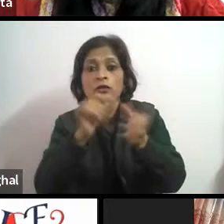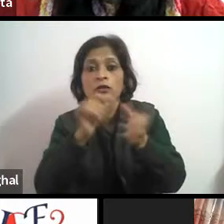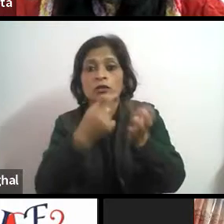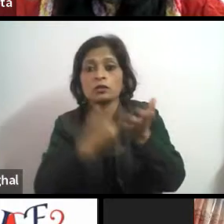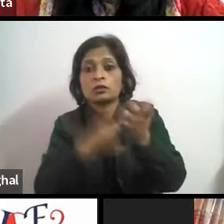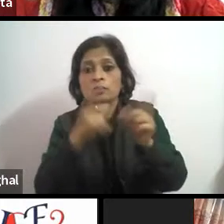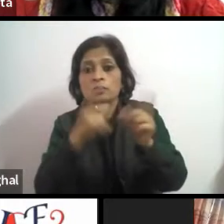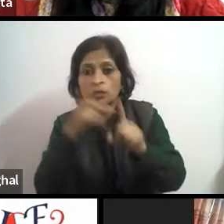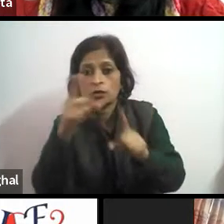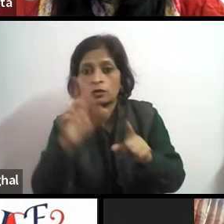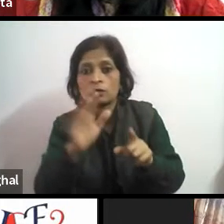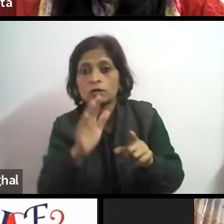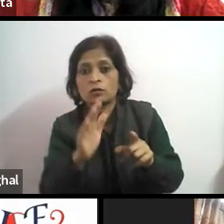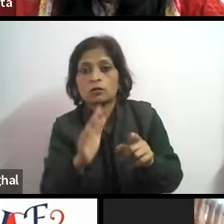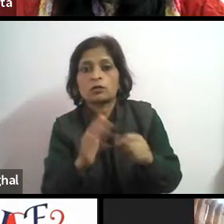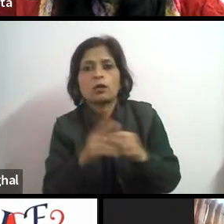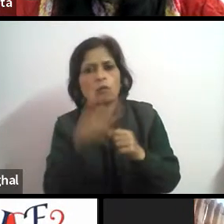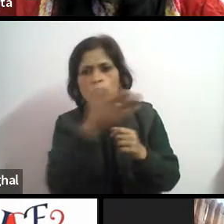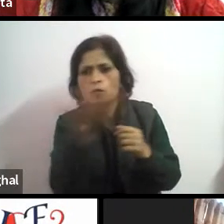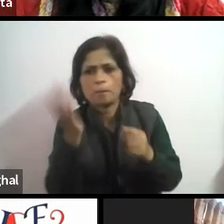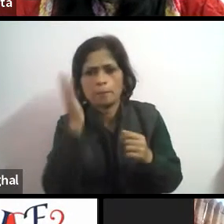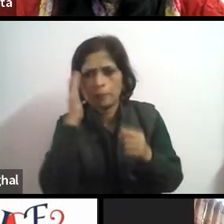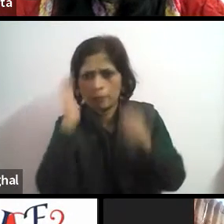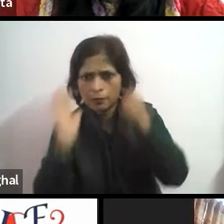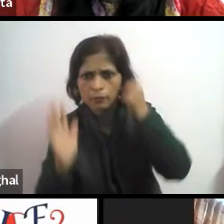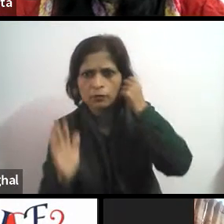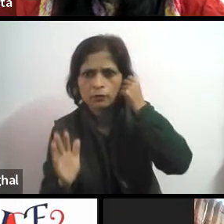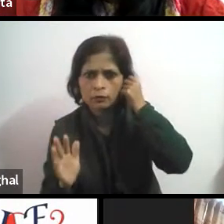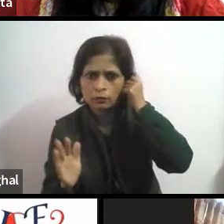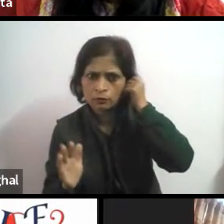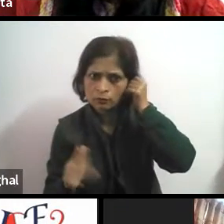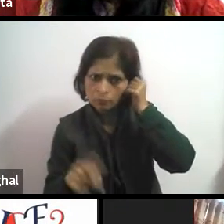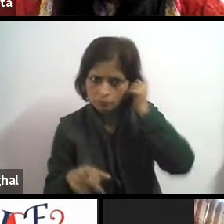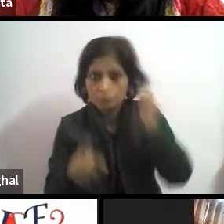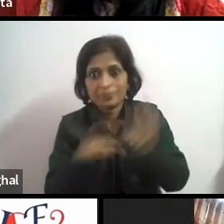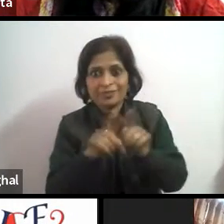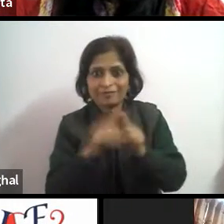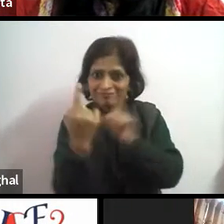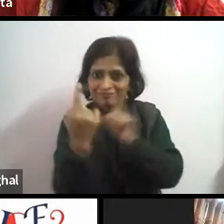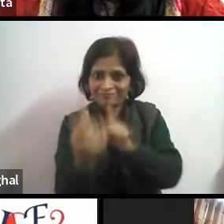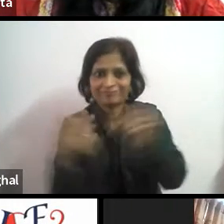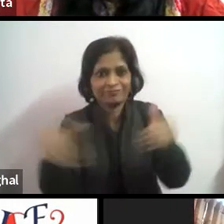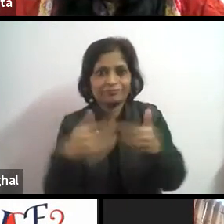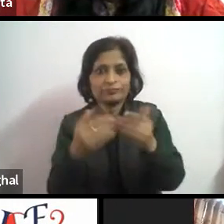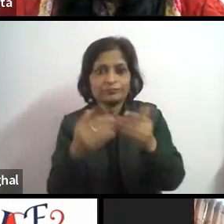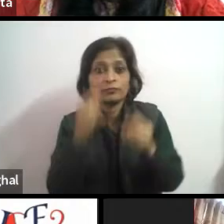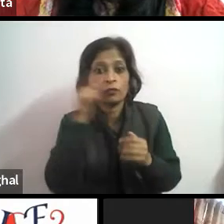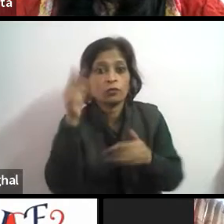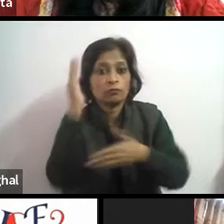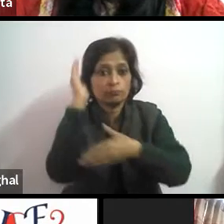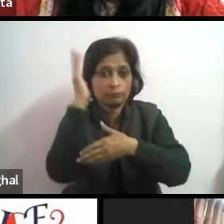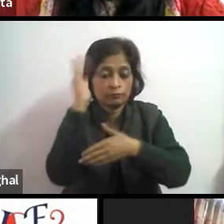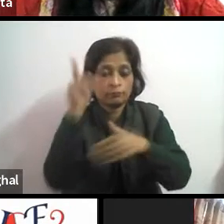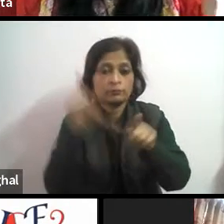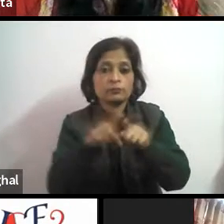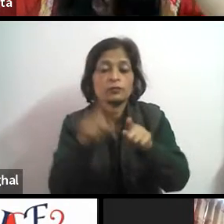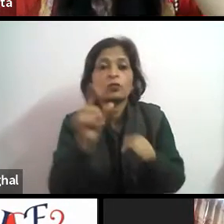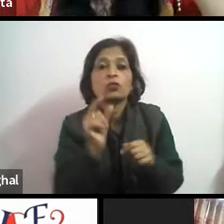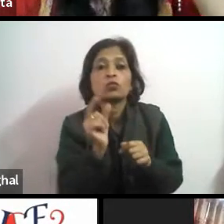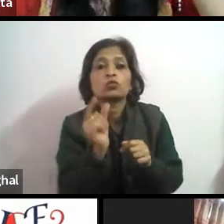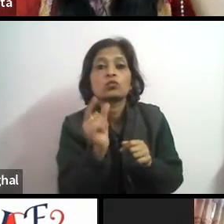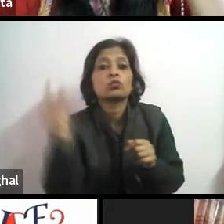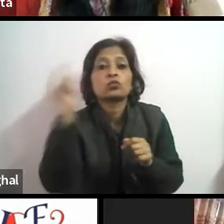of you know him in many ways. I have also had the occasion to meet him. He is a professor emeritus at the University